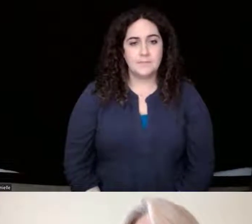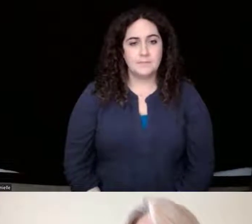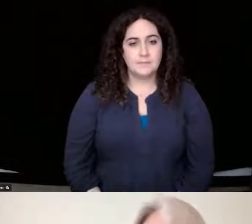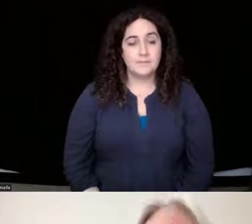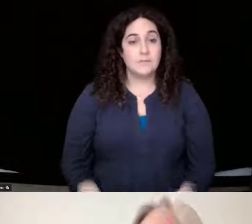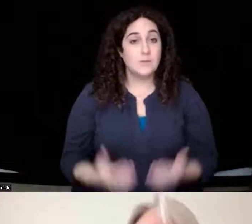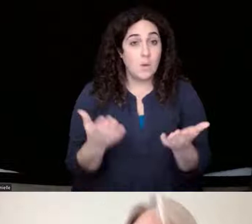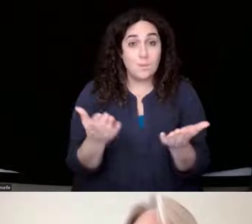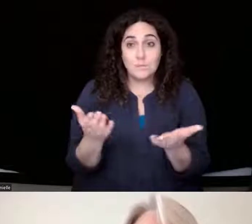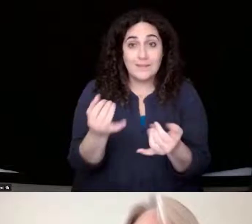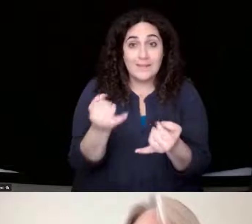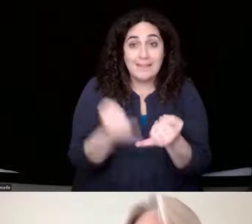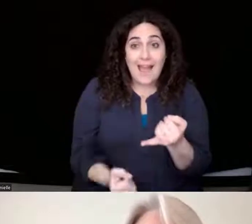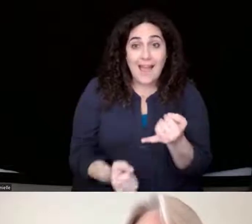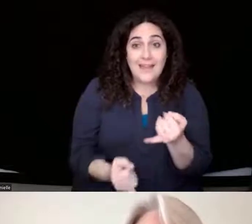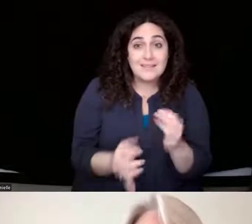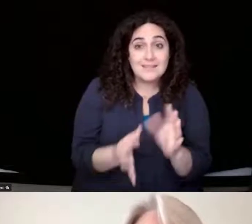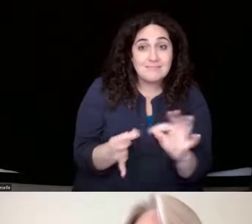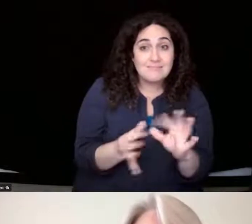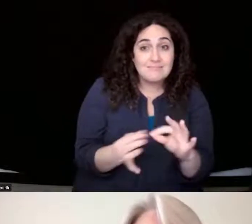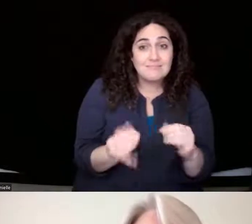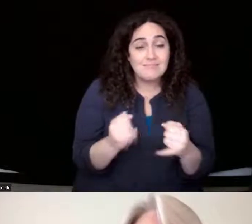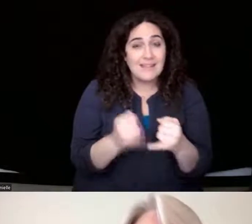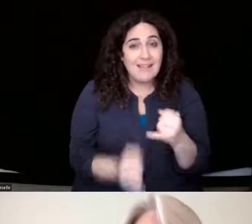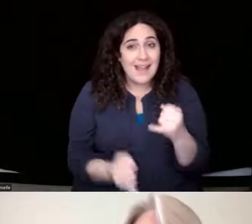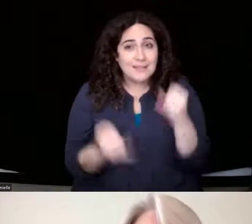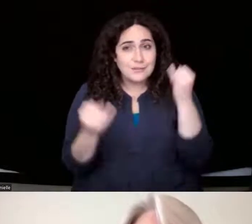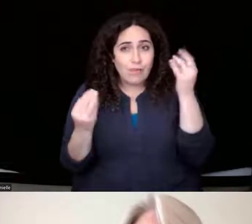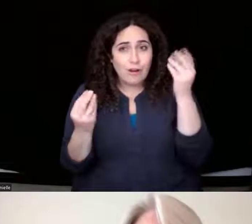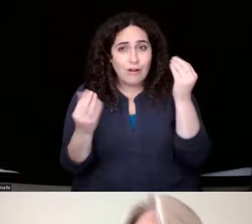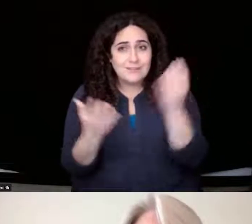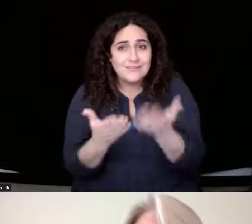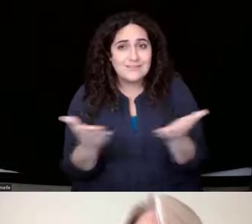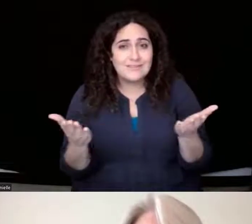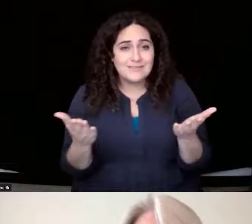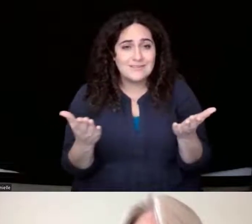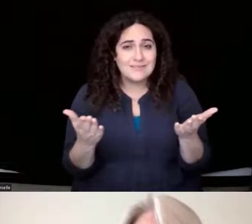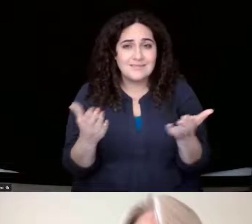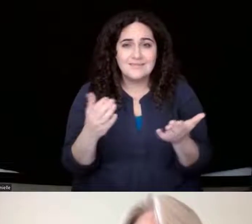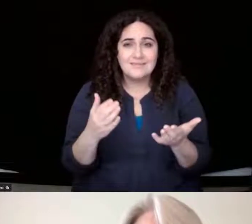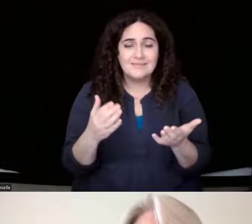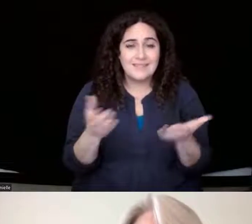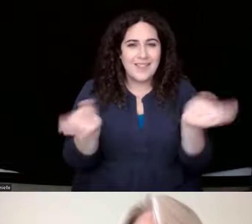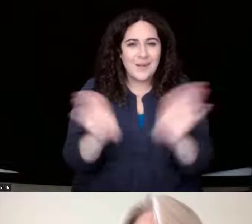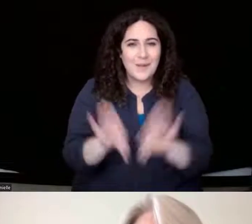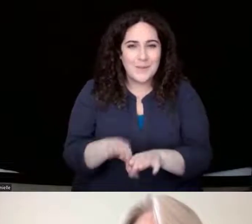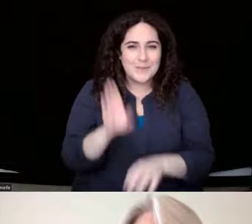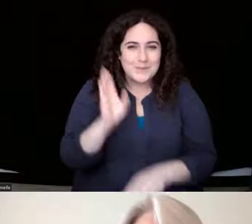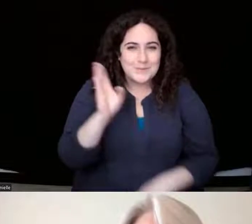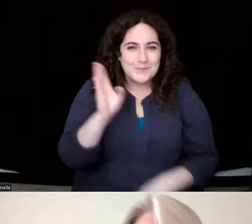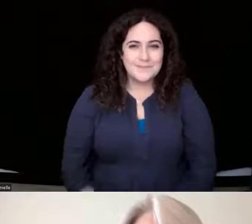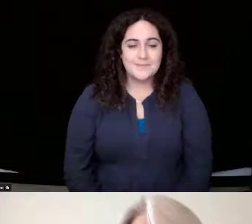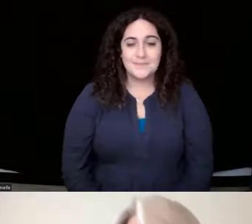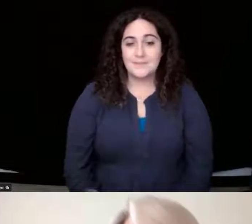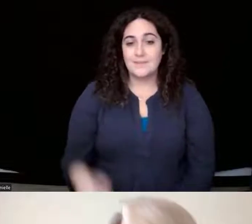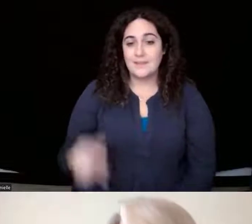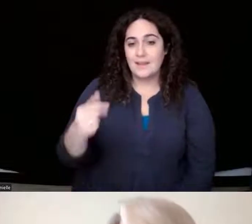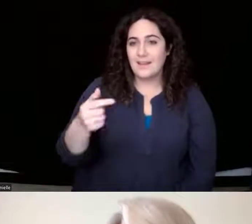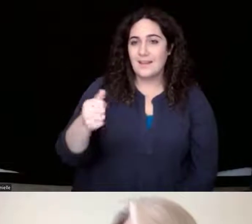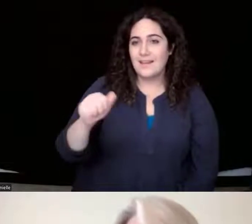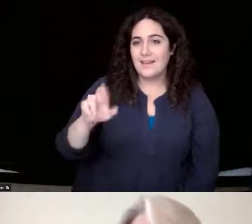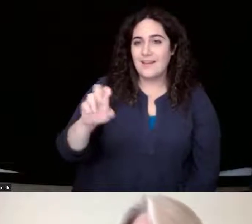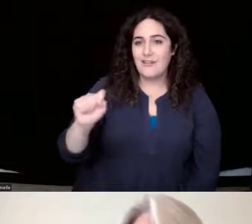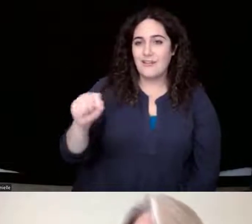last words, last thoughts before we close off the event. Garreth, I think I'll put